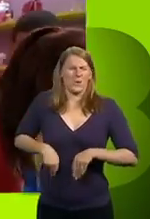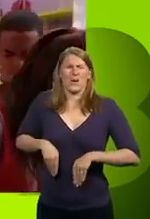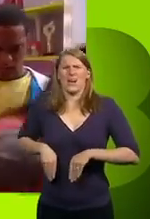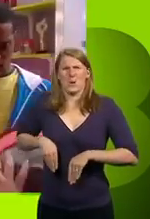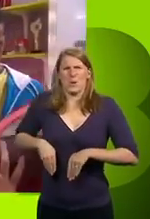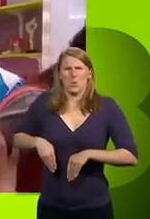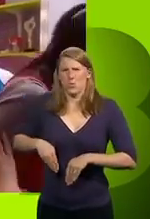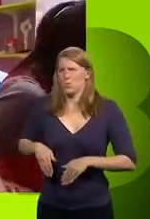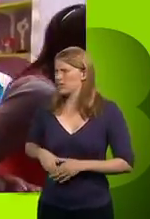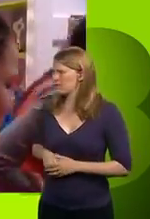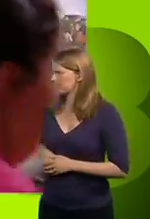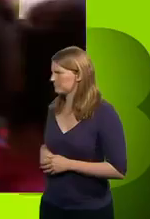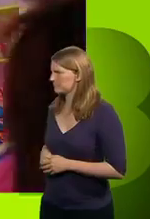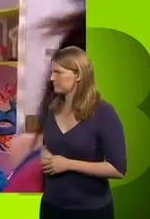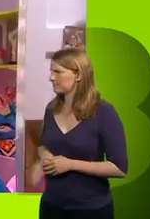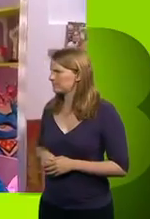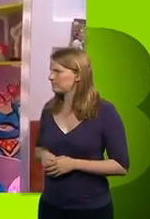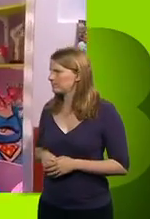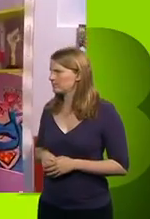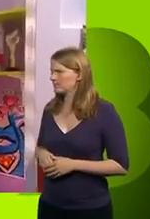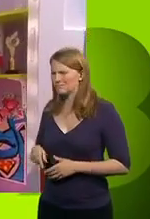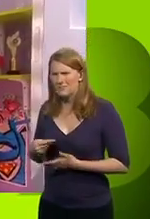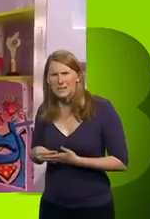Ow. Ow.